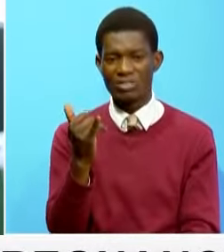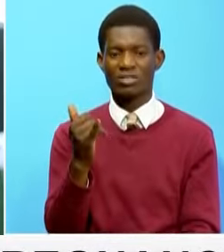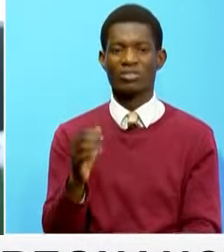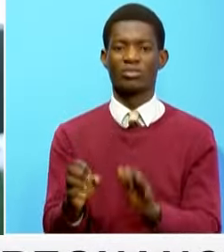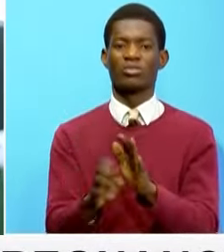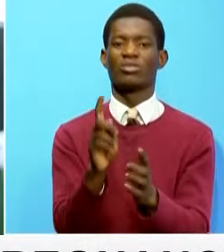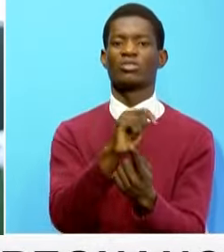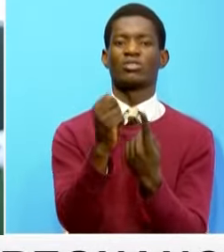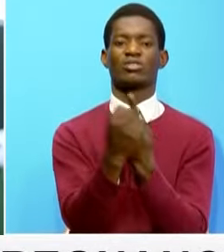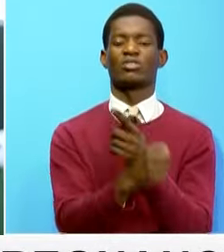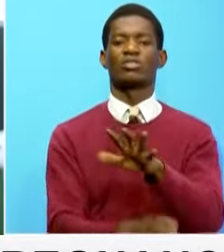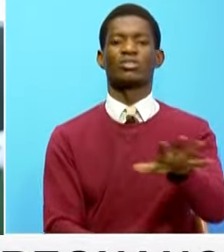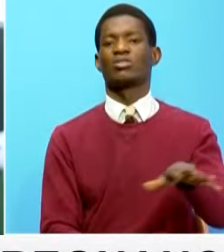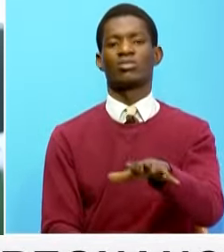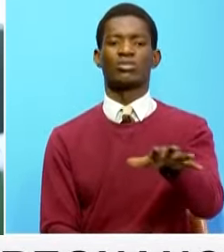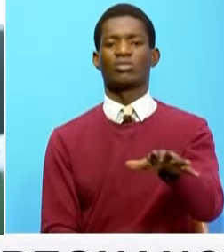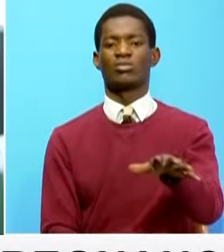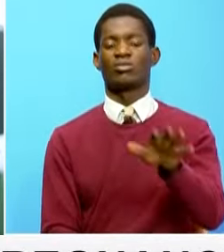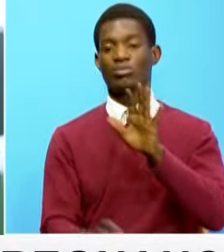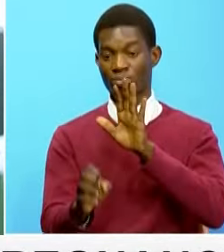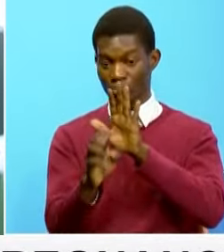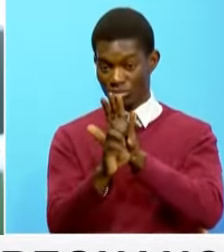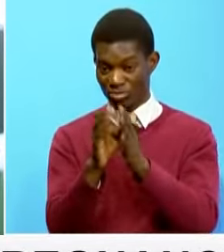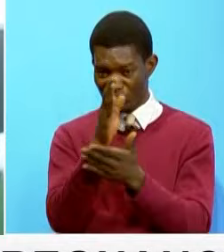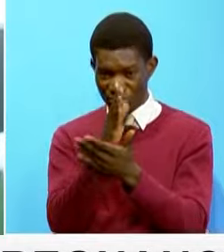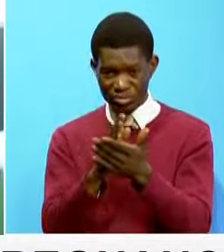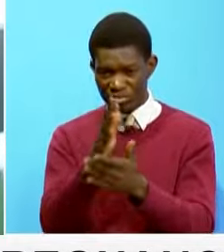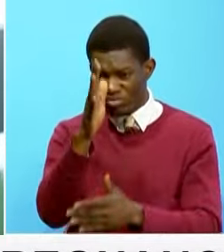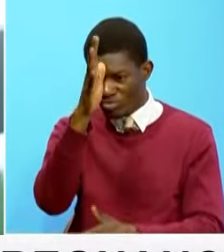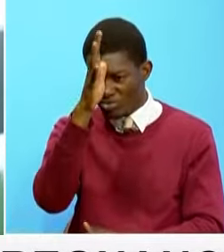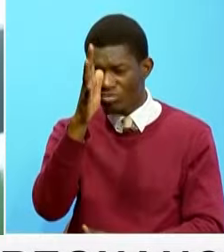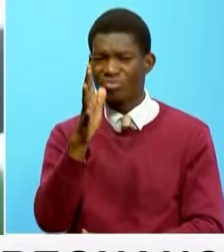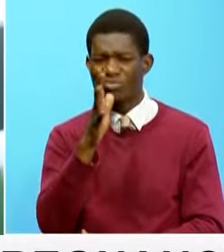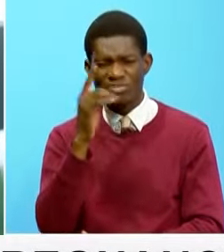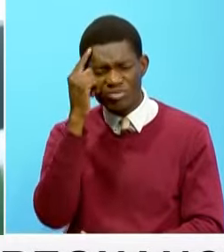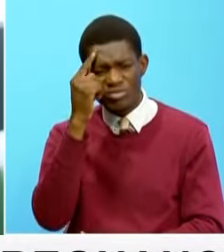children are living, some parents find it necessary to marry off the child